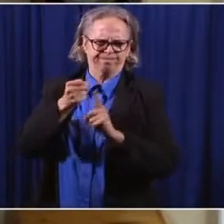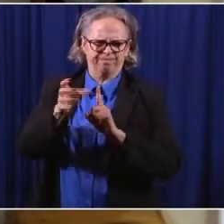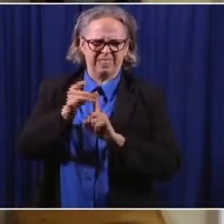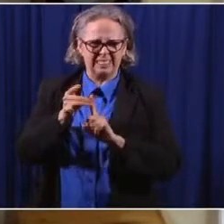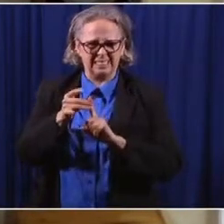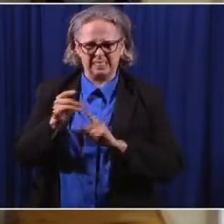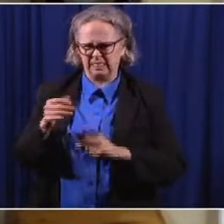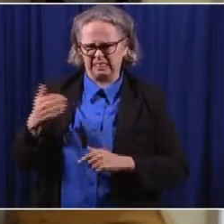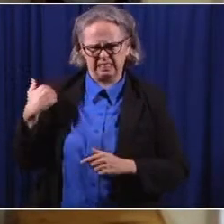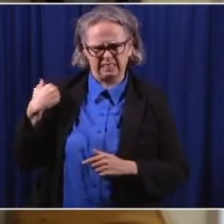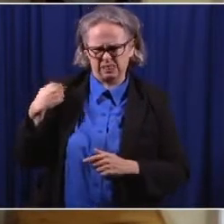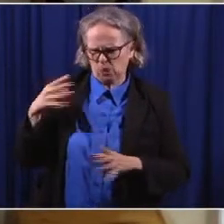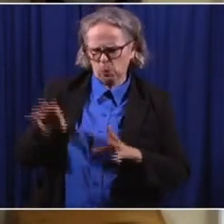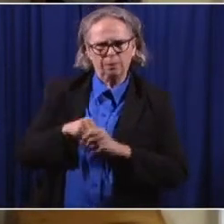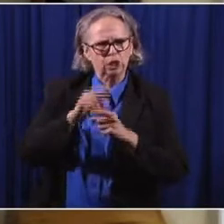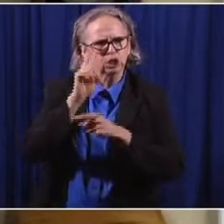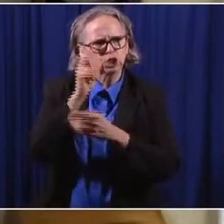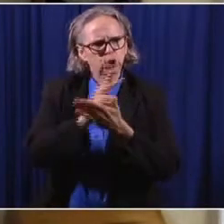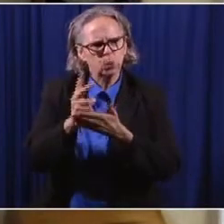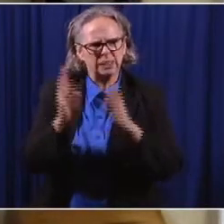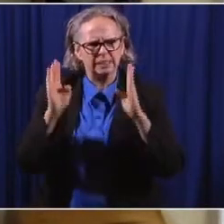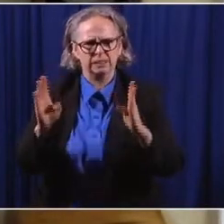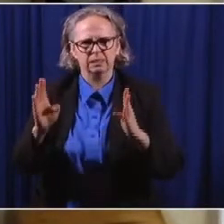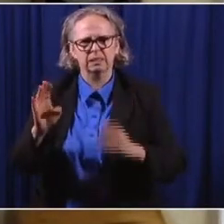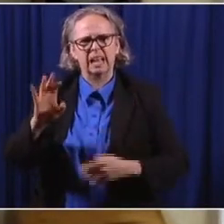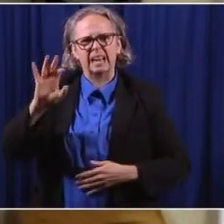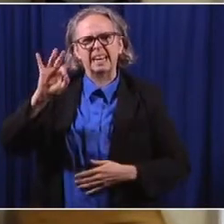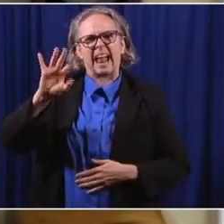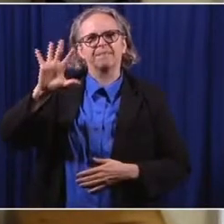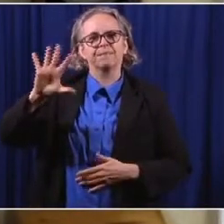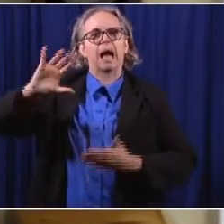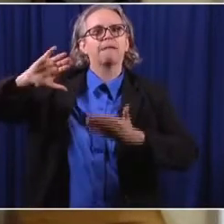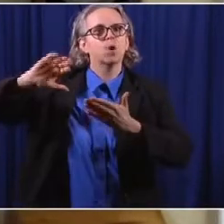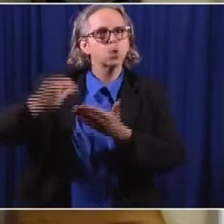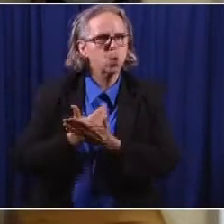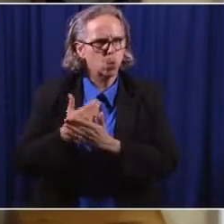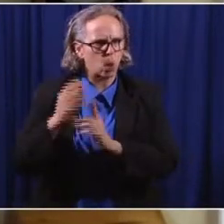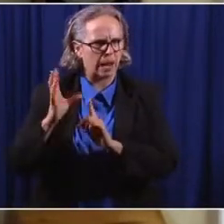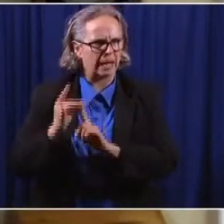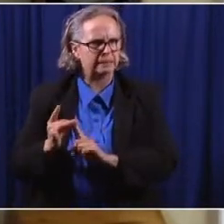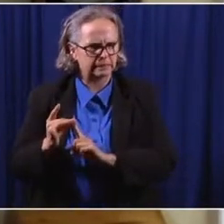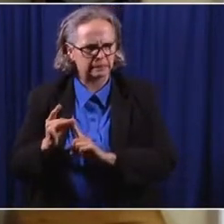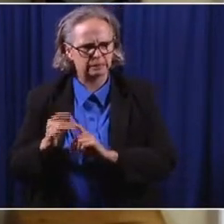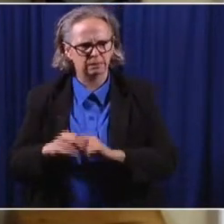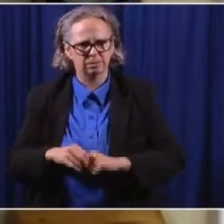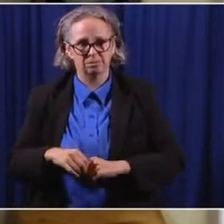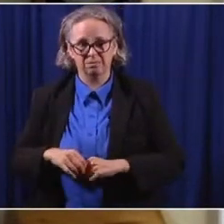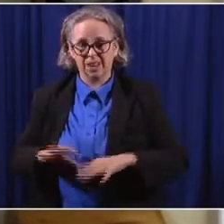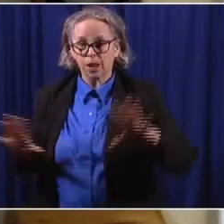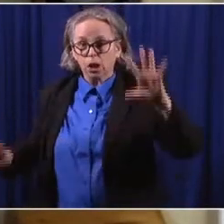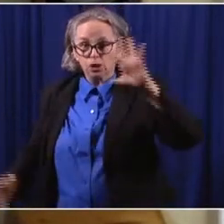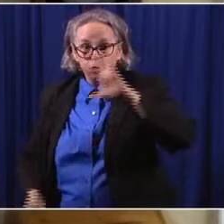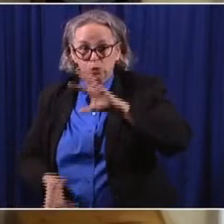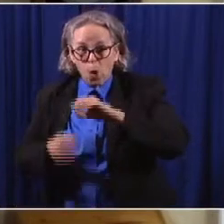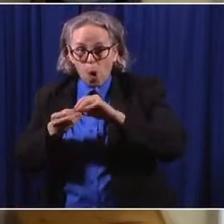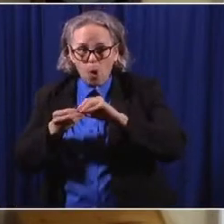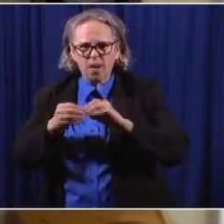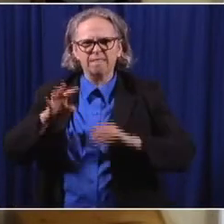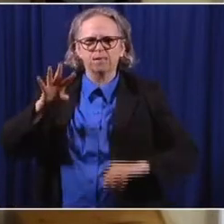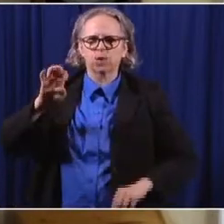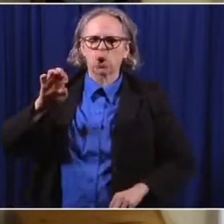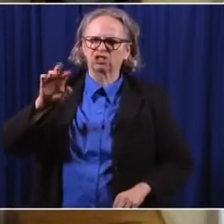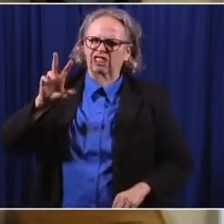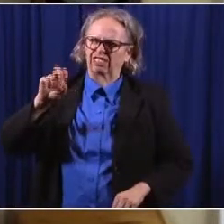during the past 2 weeks. The county's total since the beginning of the pandemic is 430 cases. So you can see they're getting a lot of